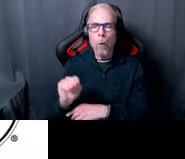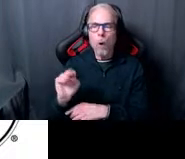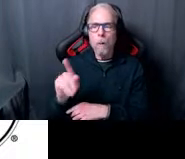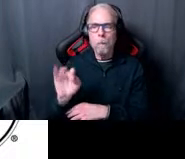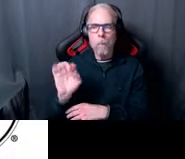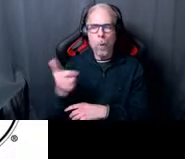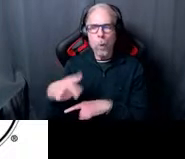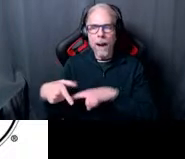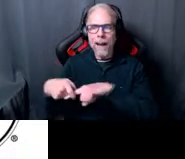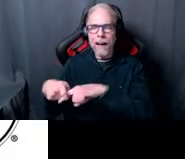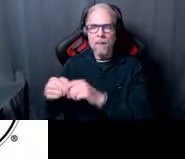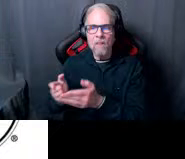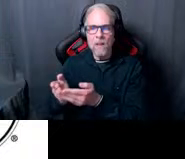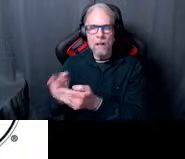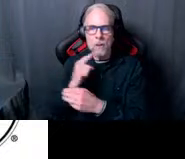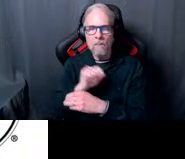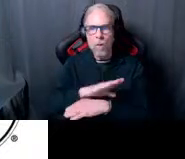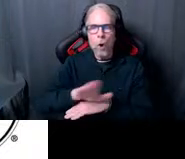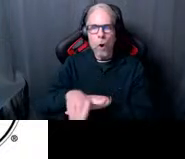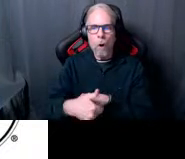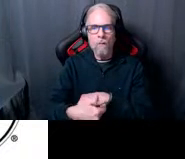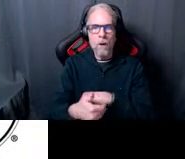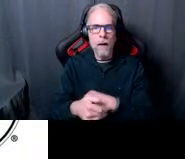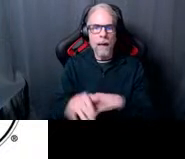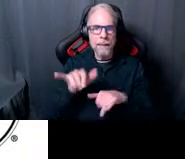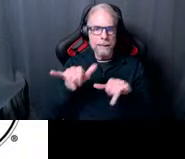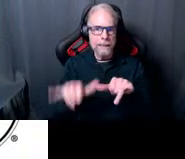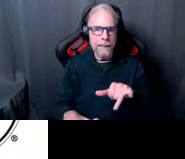vessel for the purpose of overnight occupancy.